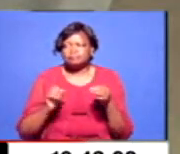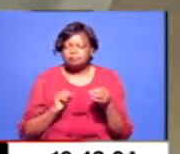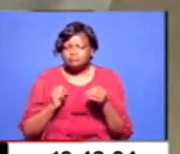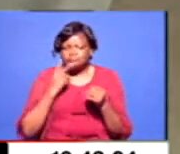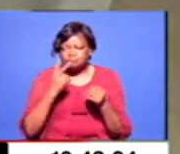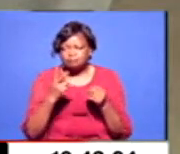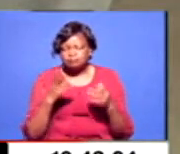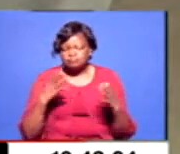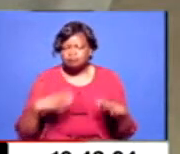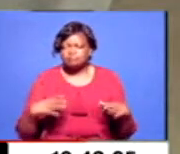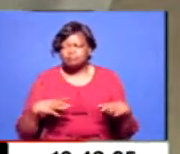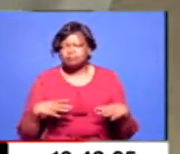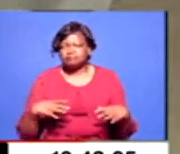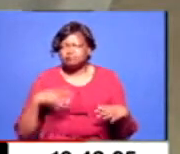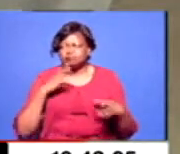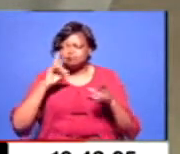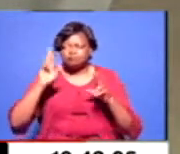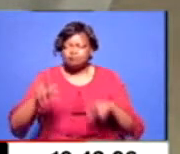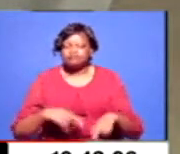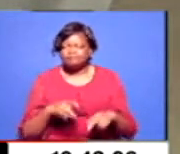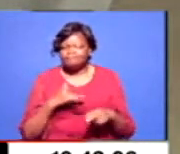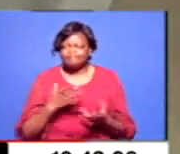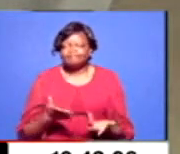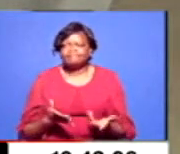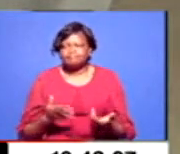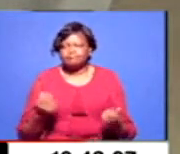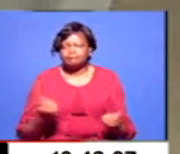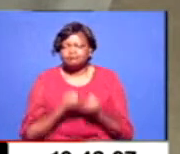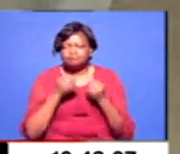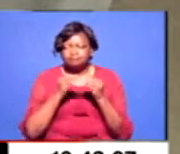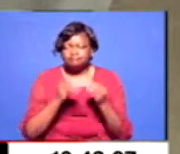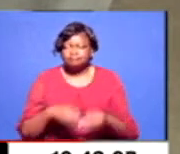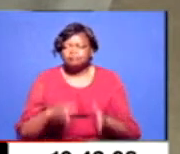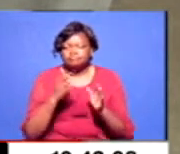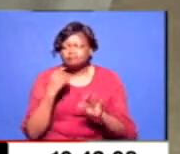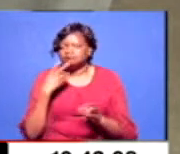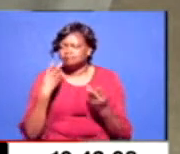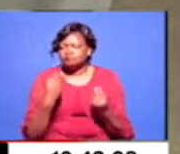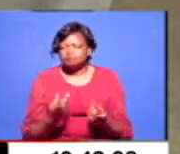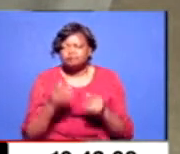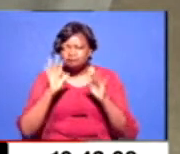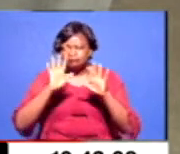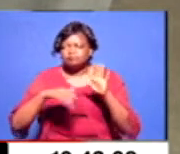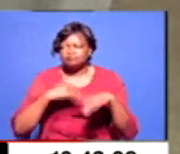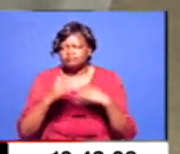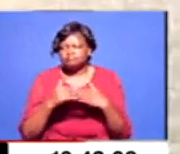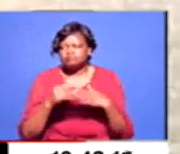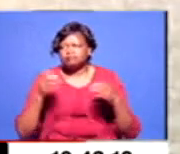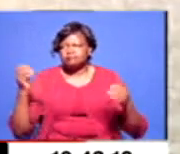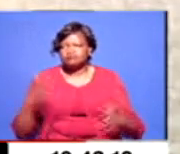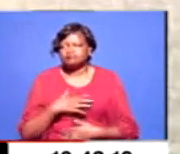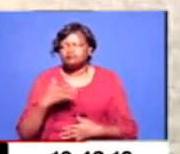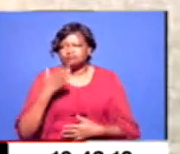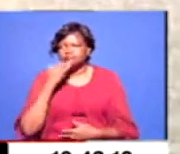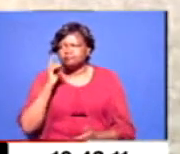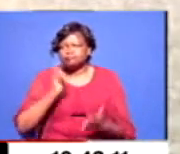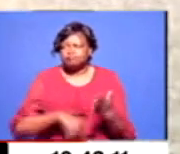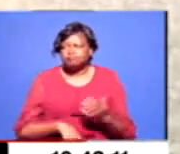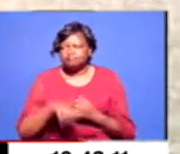person, meets the person on the way? It's so hard. So to avoid all this trauma, I think we should